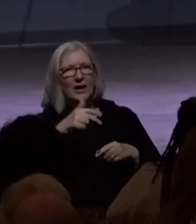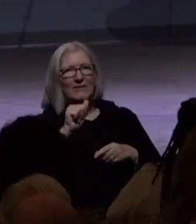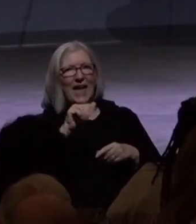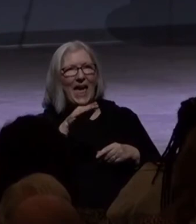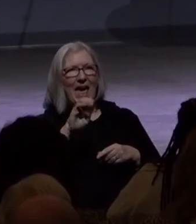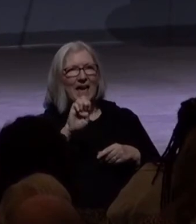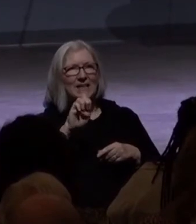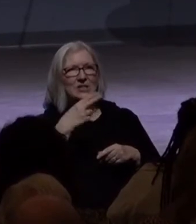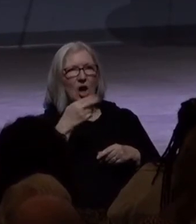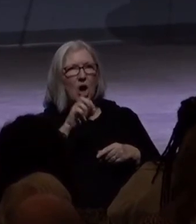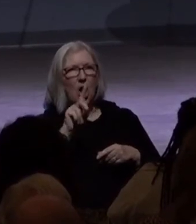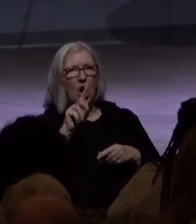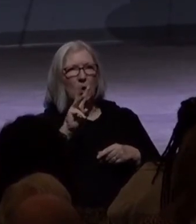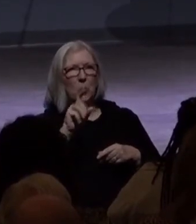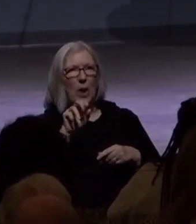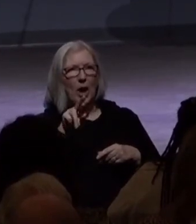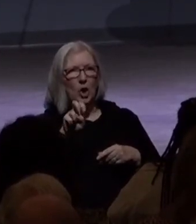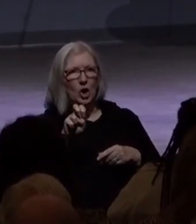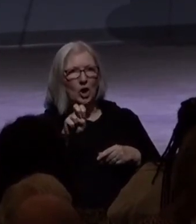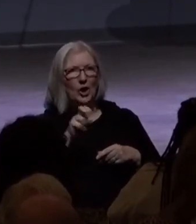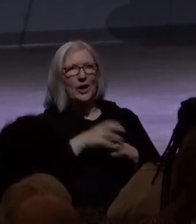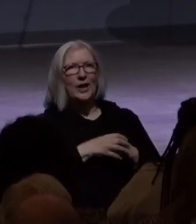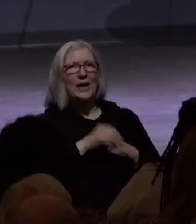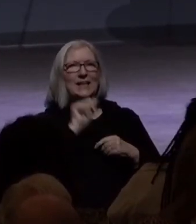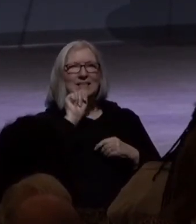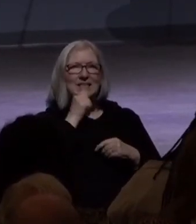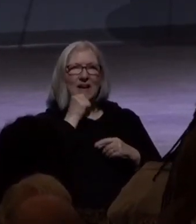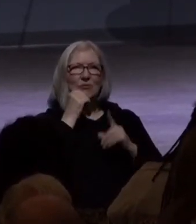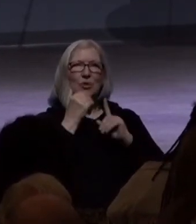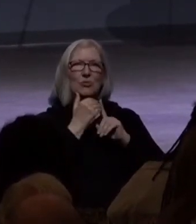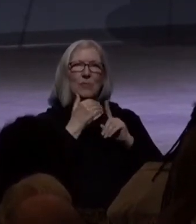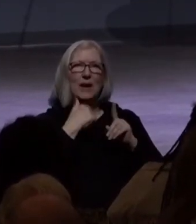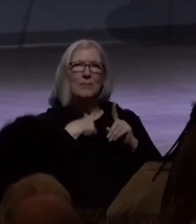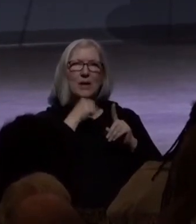Suffering reminds me to not be content with this world.